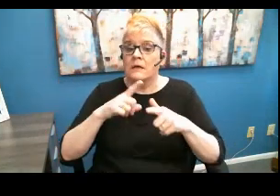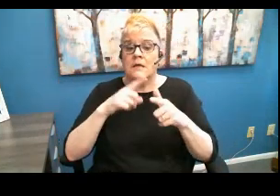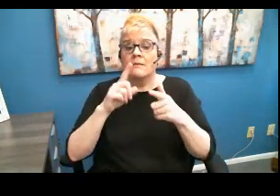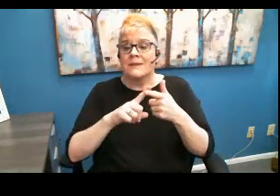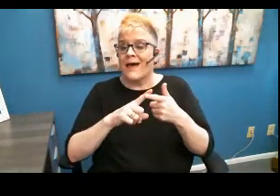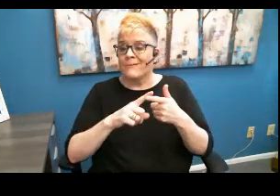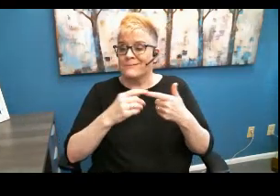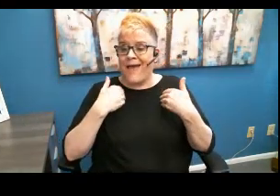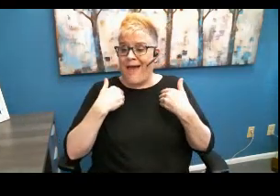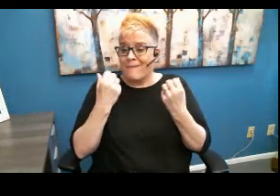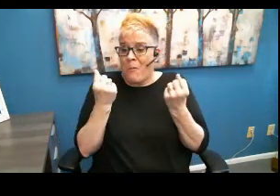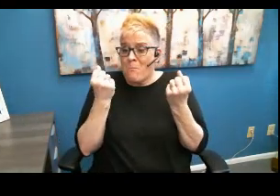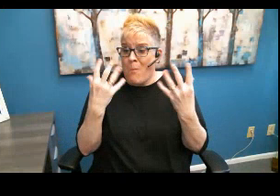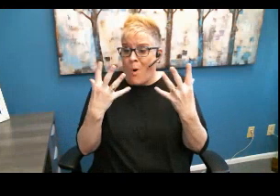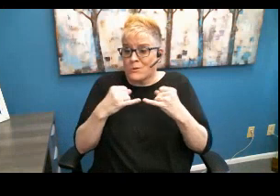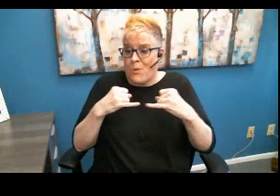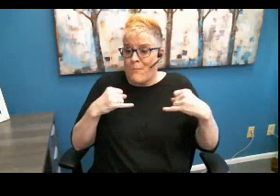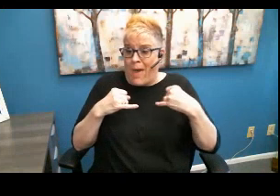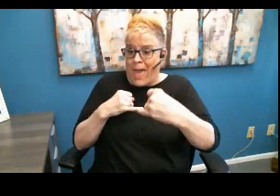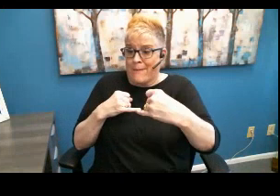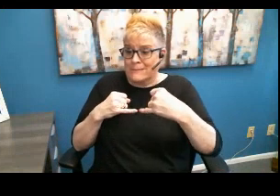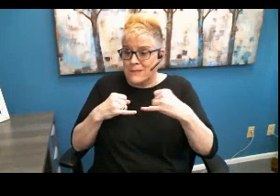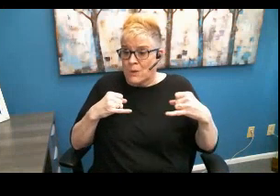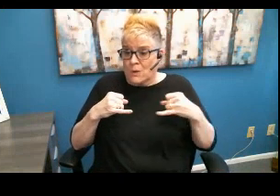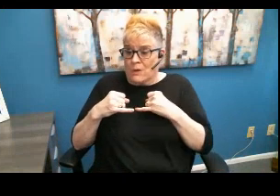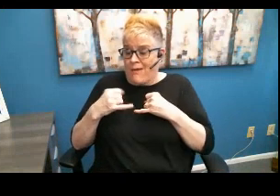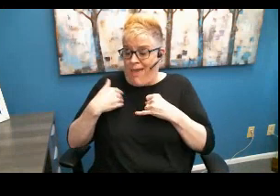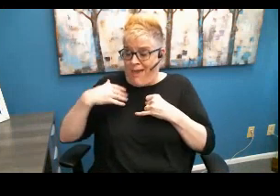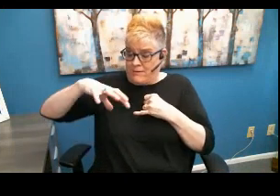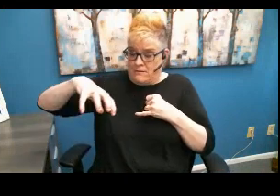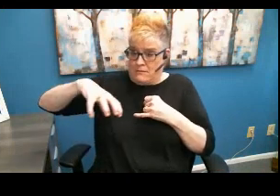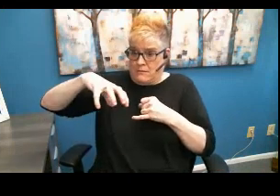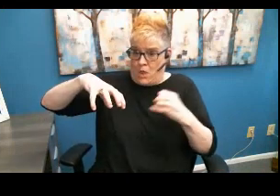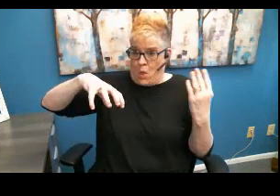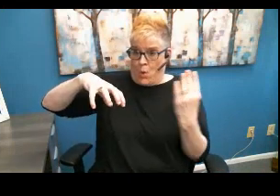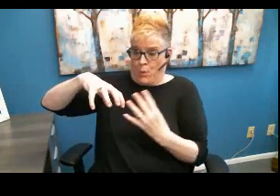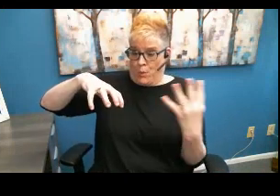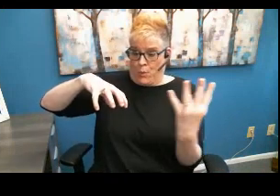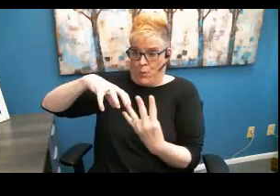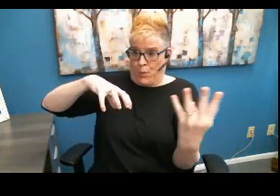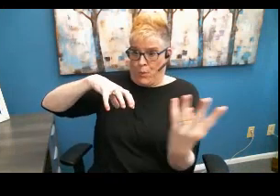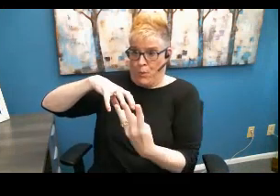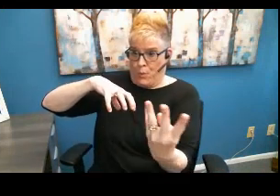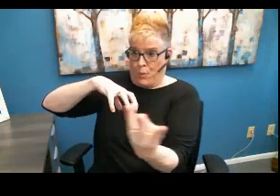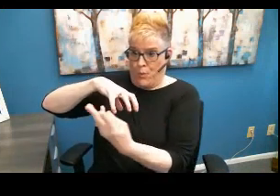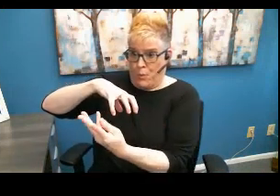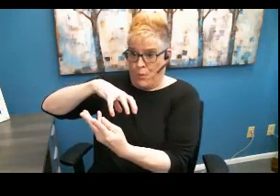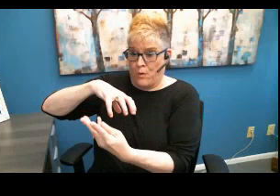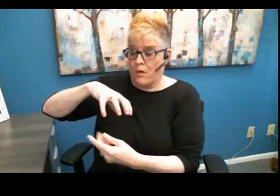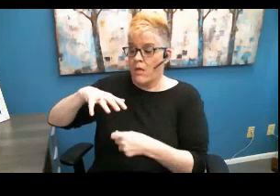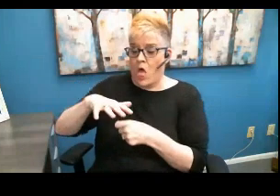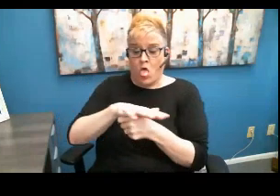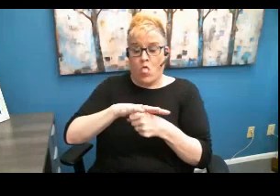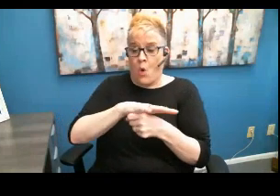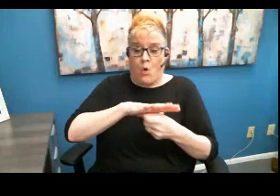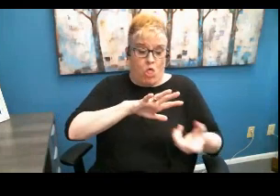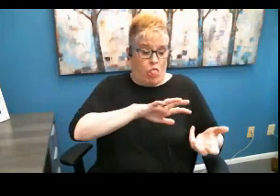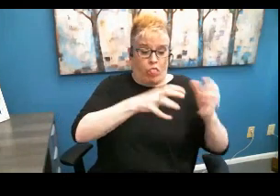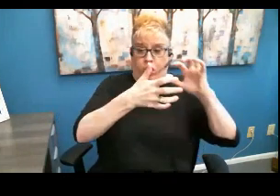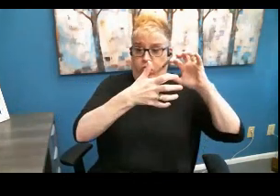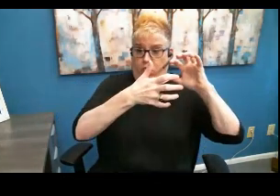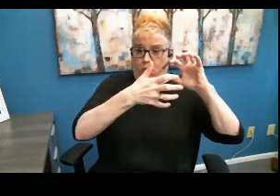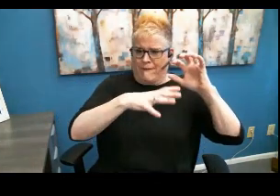where you have multiple pipes coming into a network. So if you have a local disruption, it doesn't affect the rest of